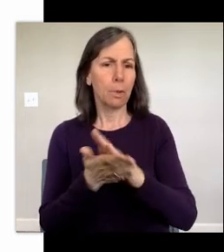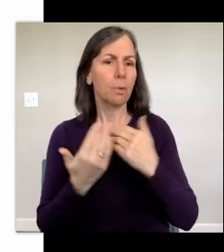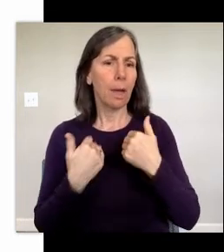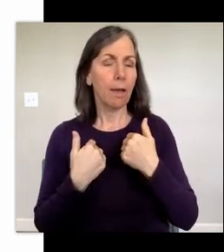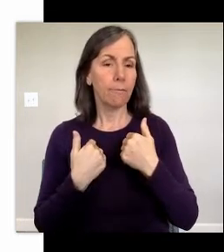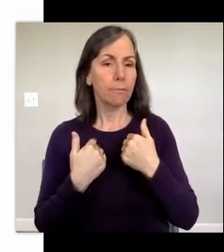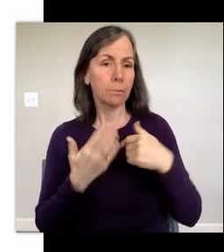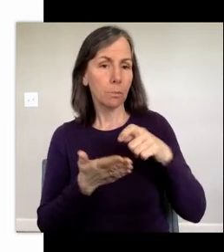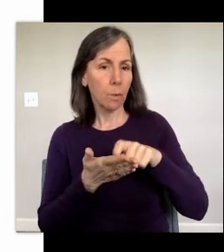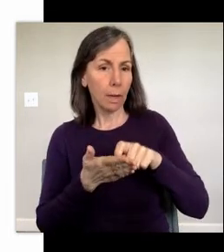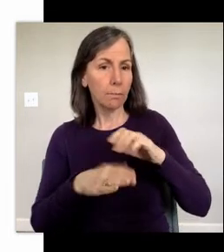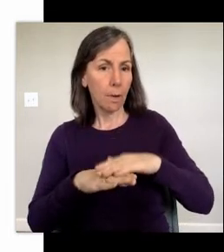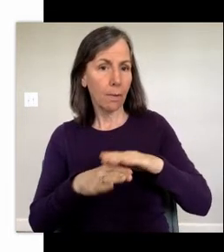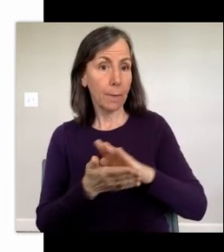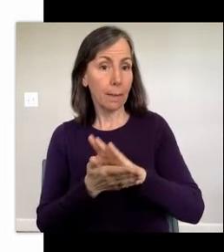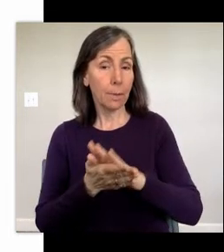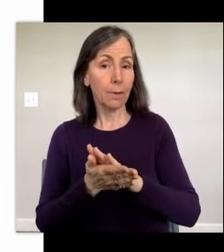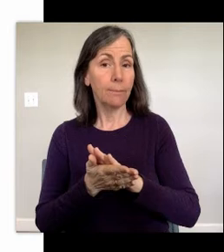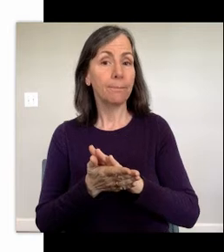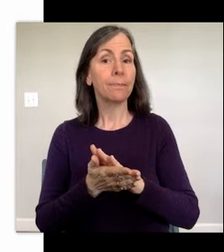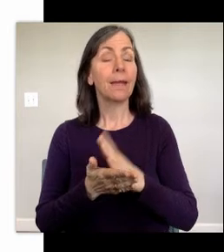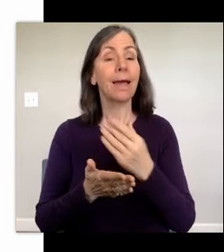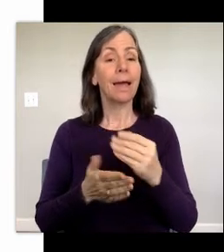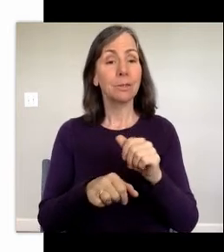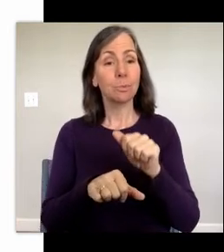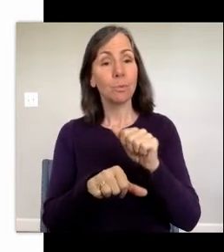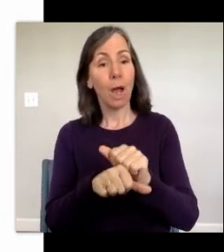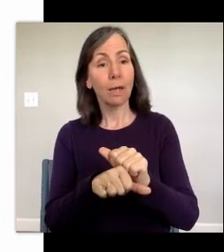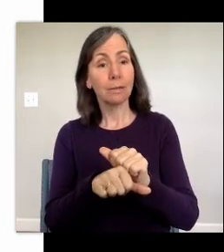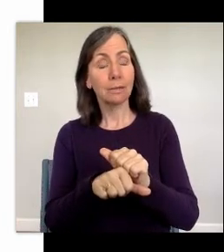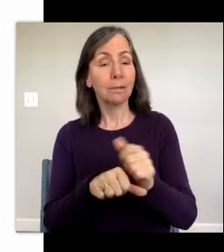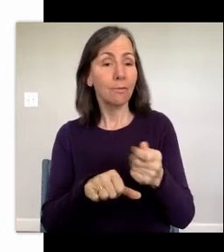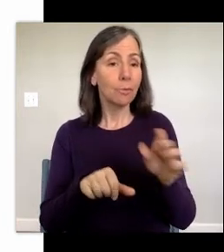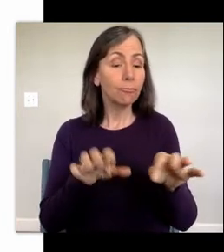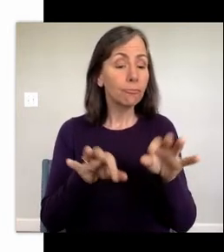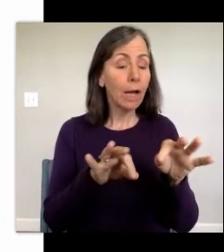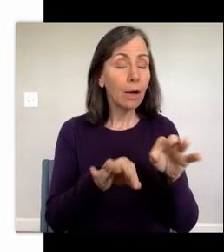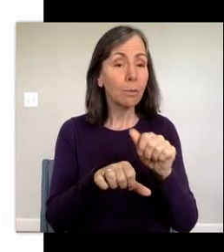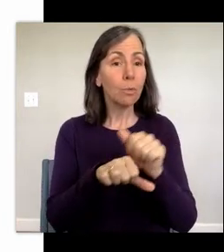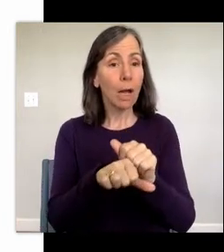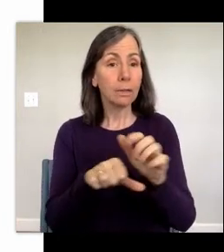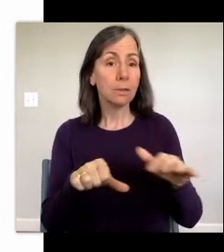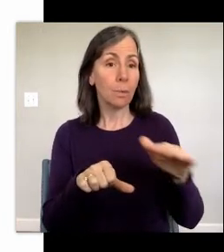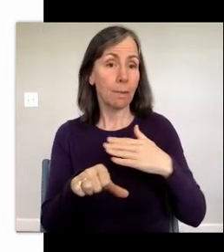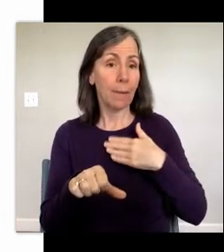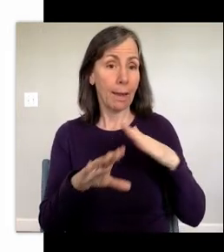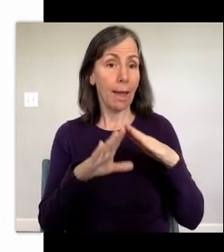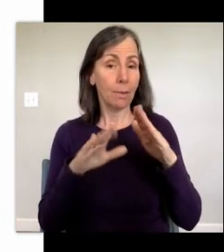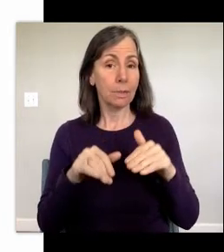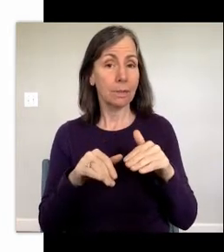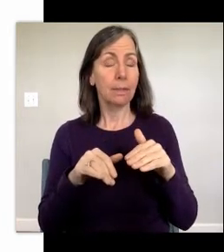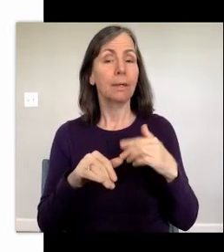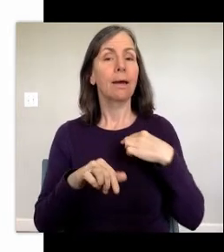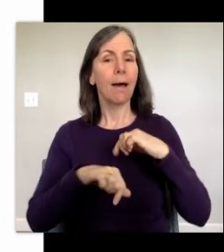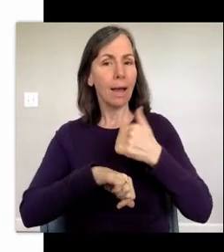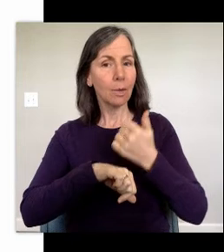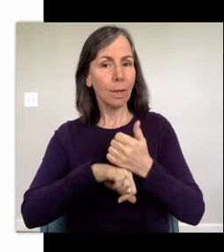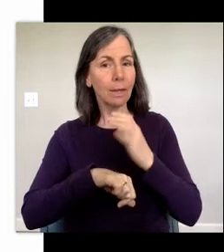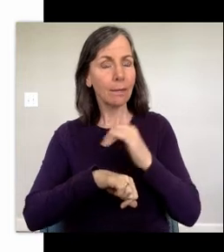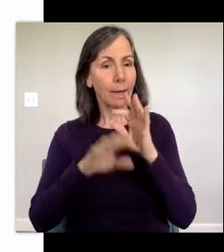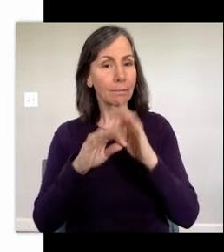work. And then I used some rocks around my house. And I created this